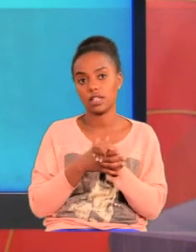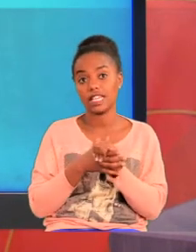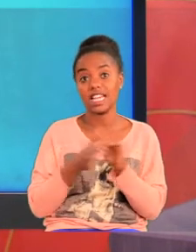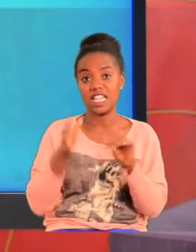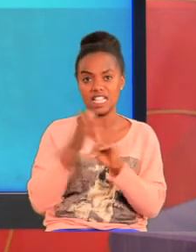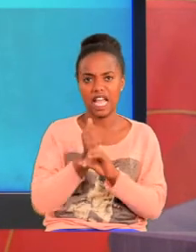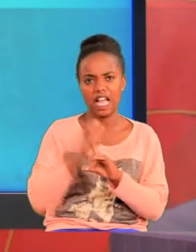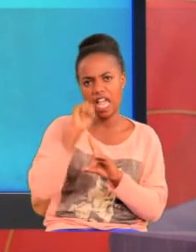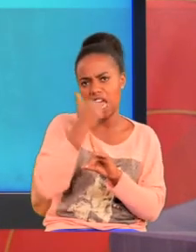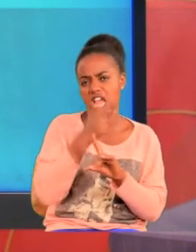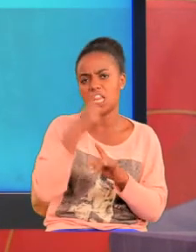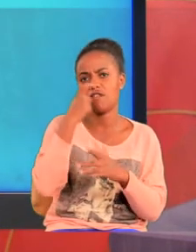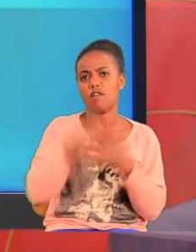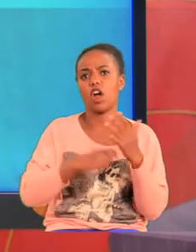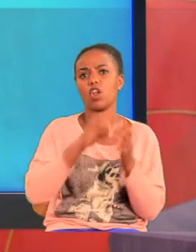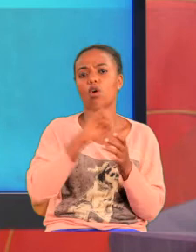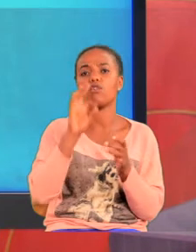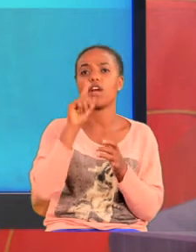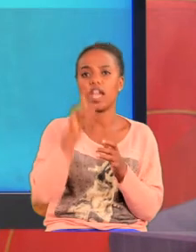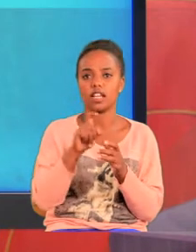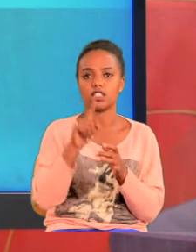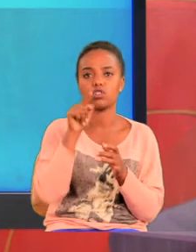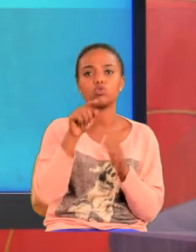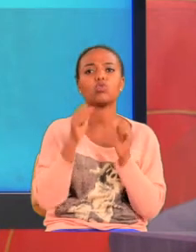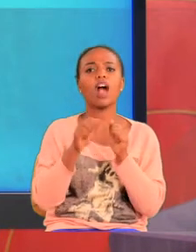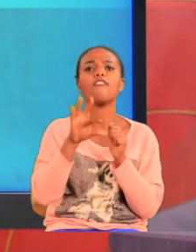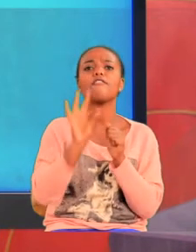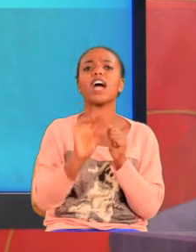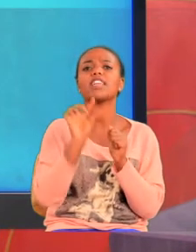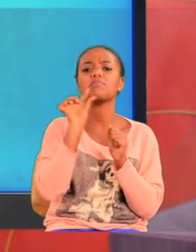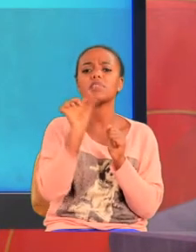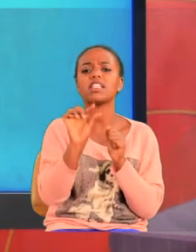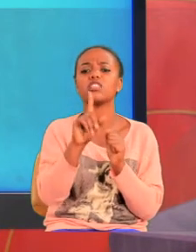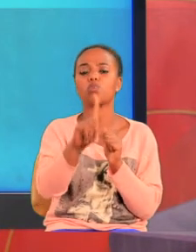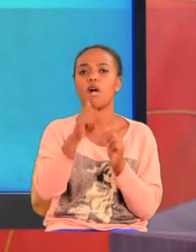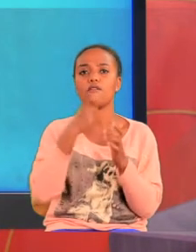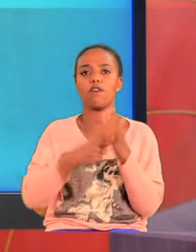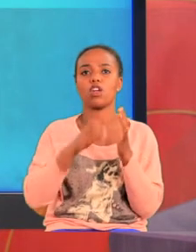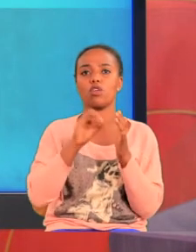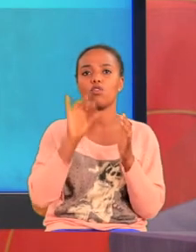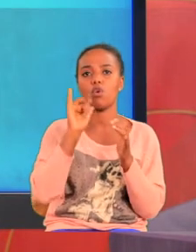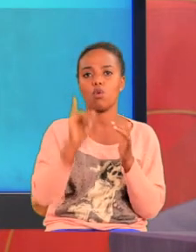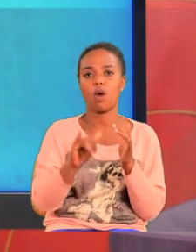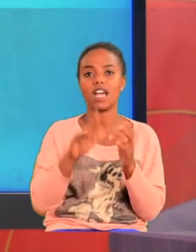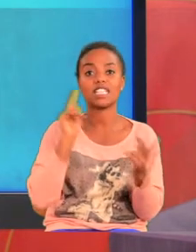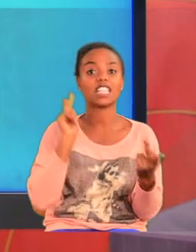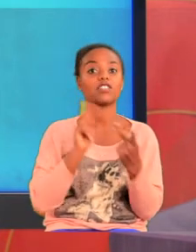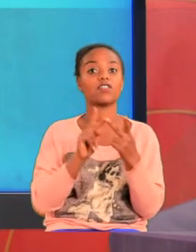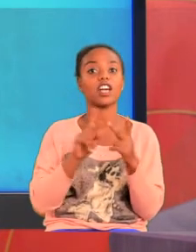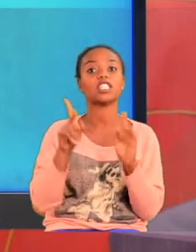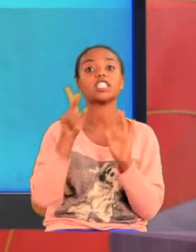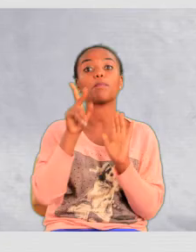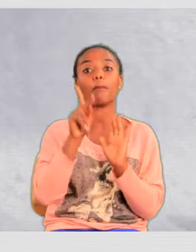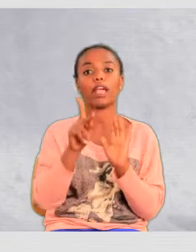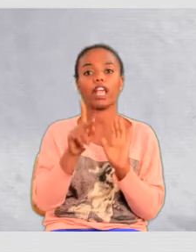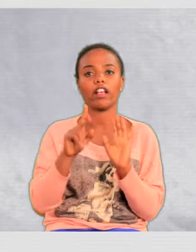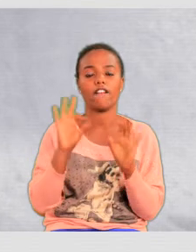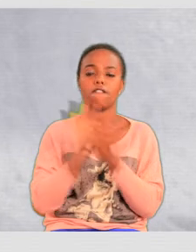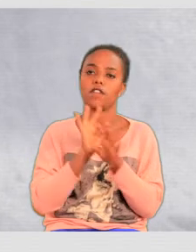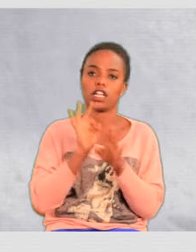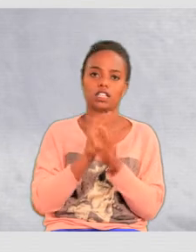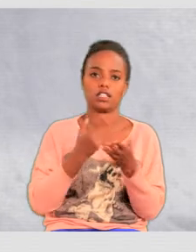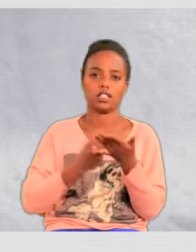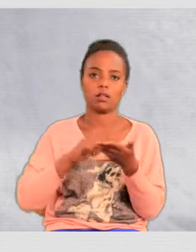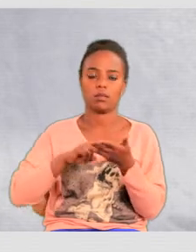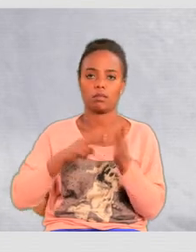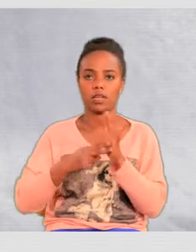take any values of x, you can find at least one value of y satisfying the property p of x, y. This is the